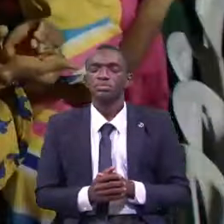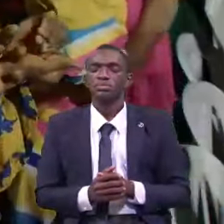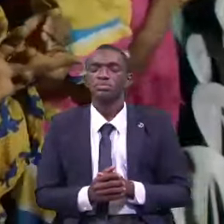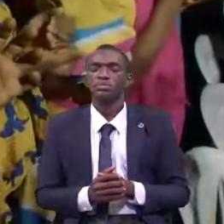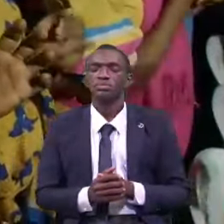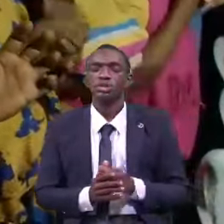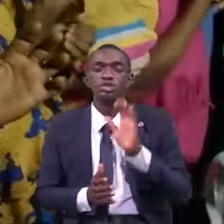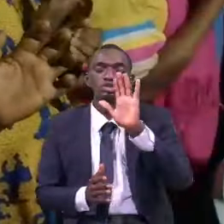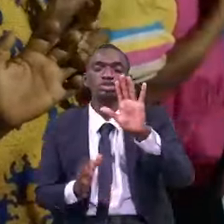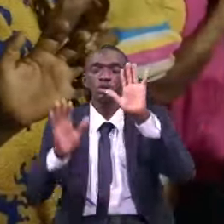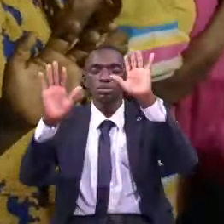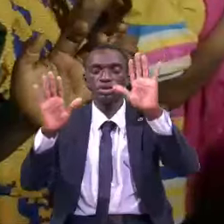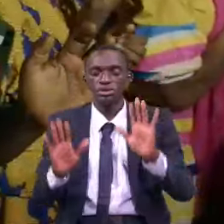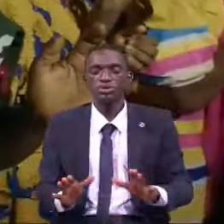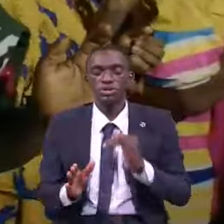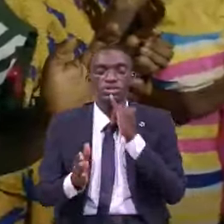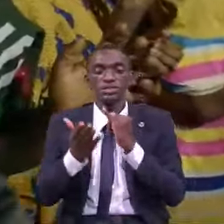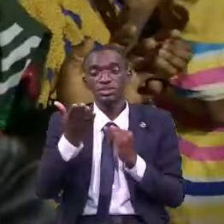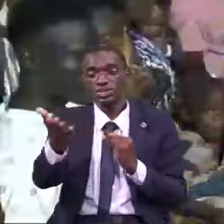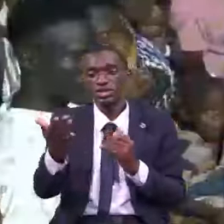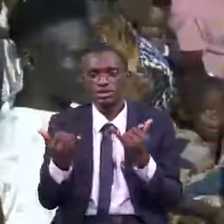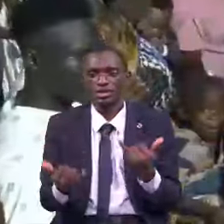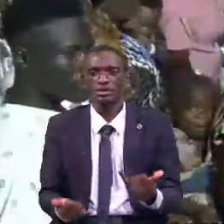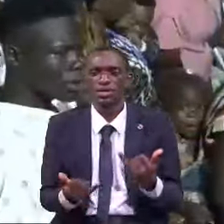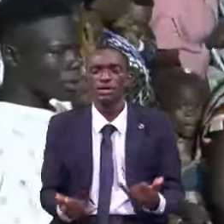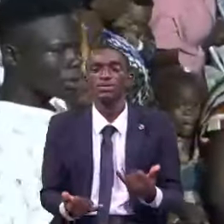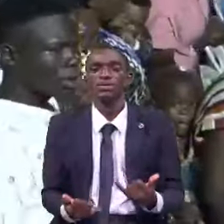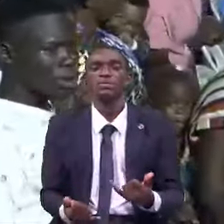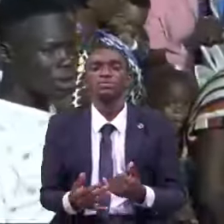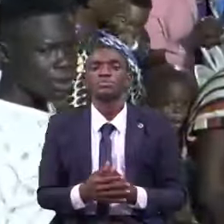Your miracle is there right now.